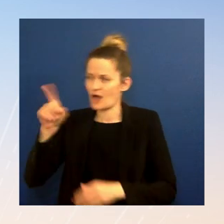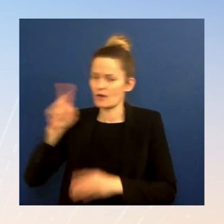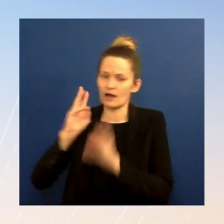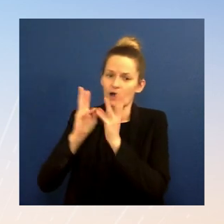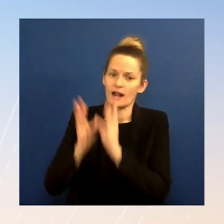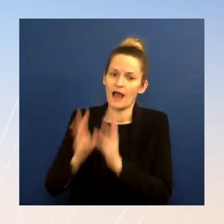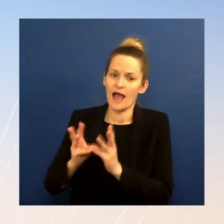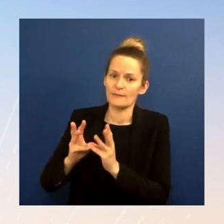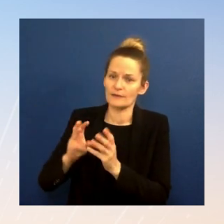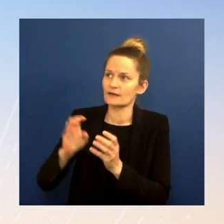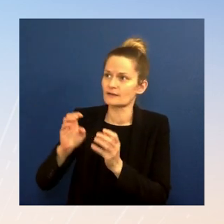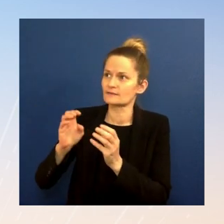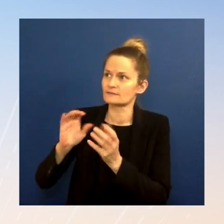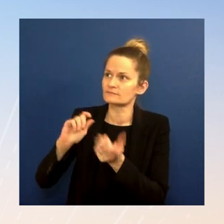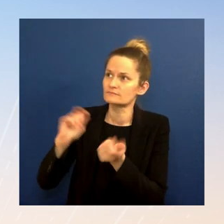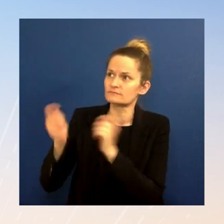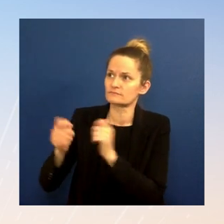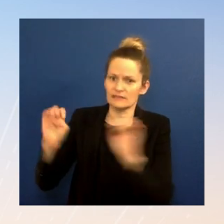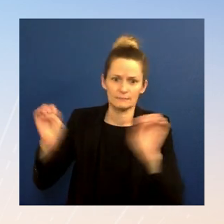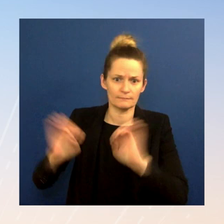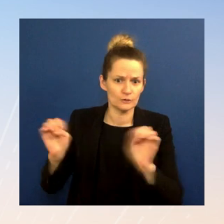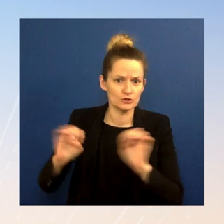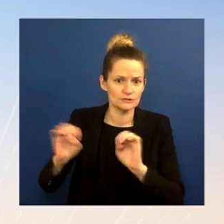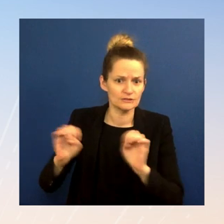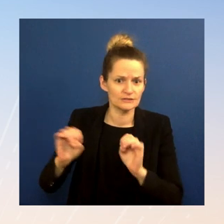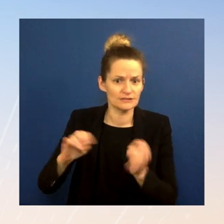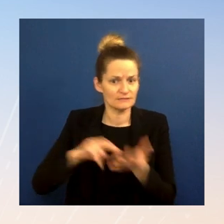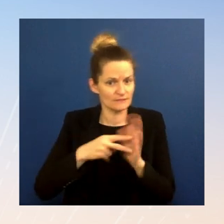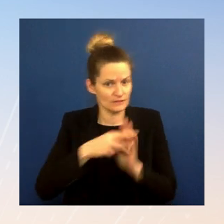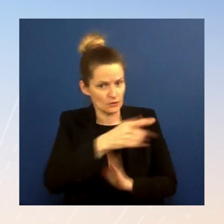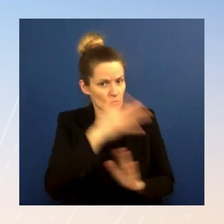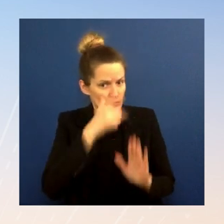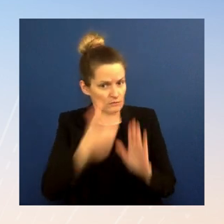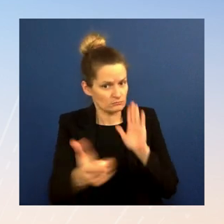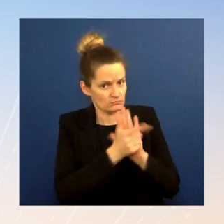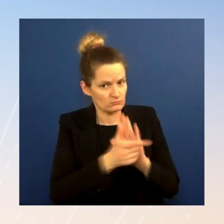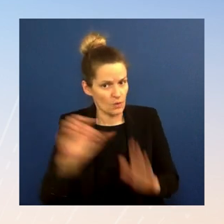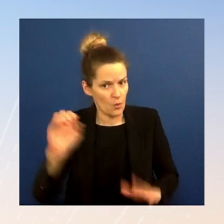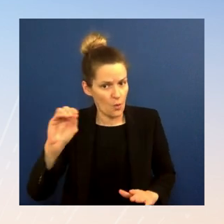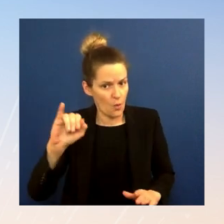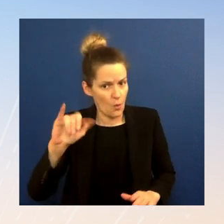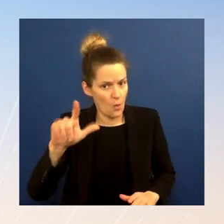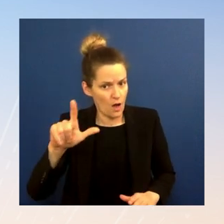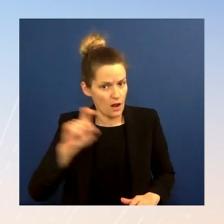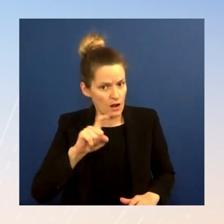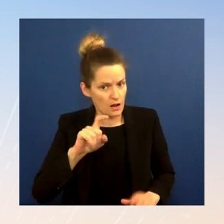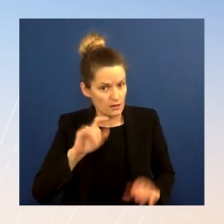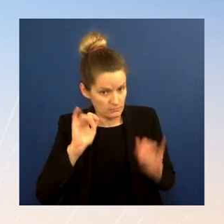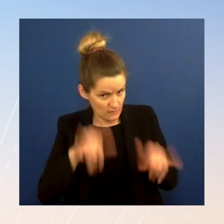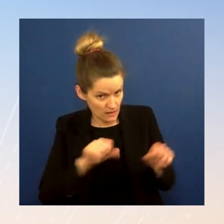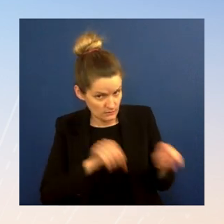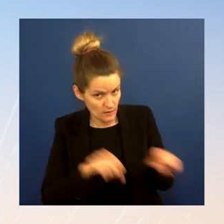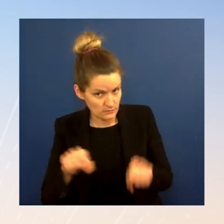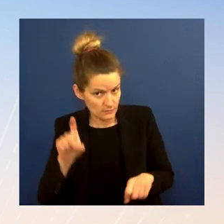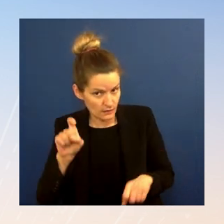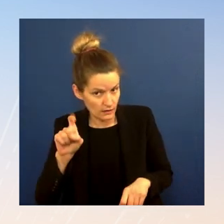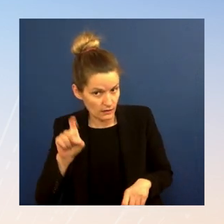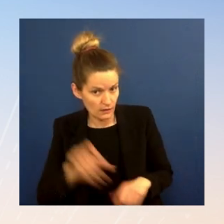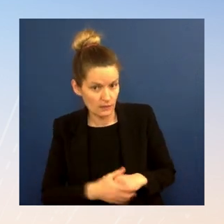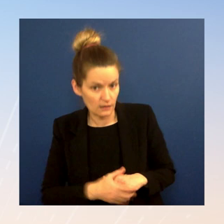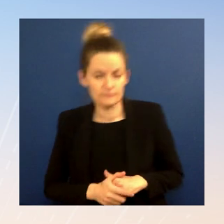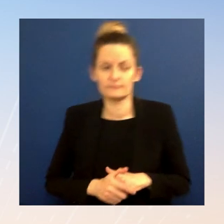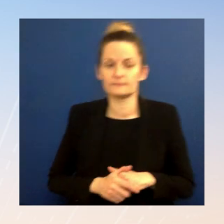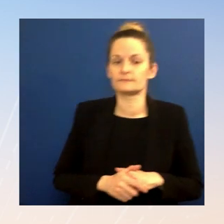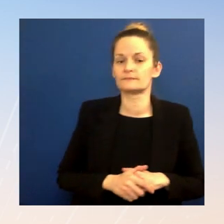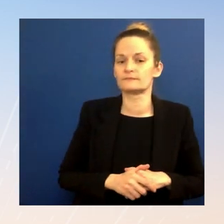the president is thinking about doing? There are a range of really good ideas out there. President's looking at all of them, but I don't have anything